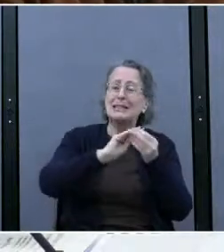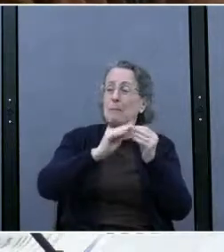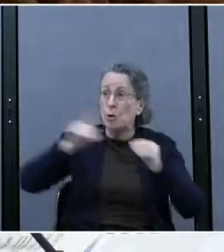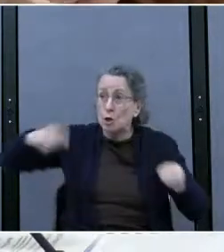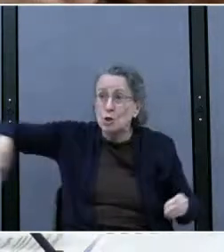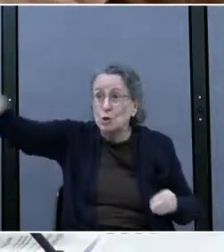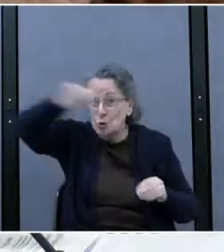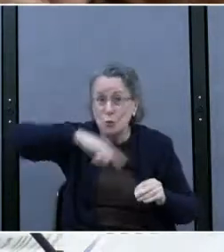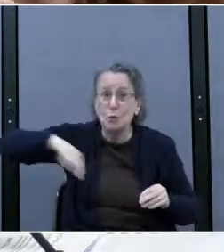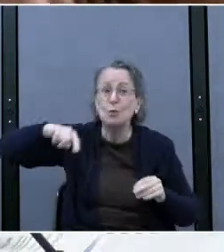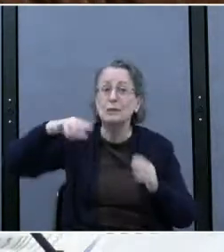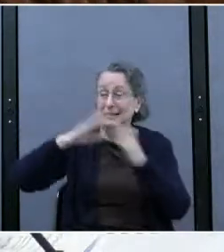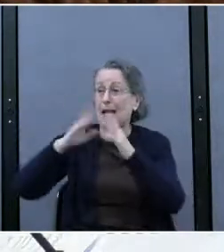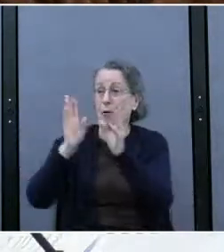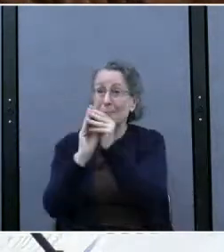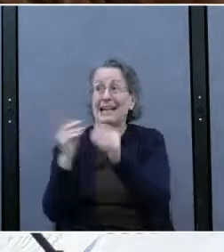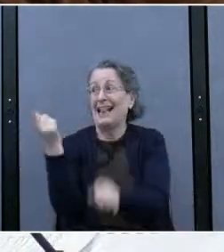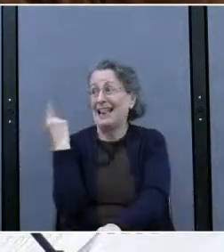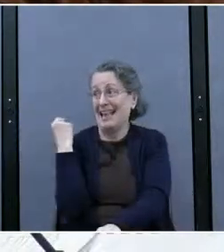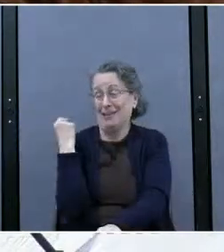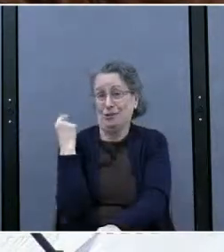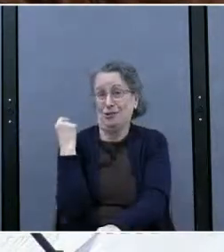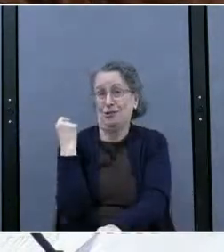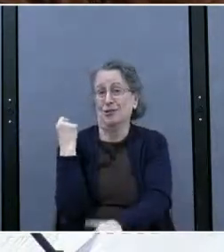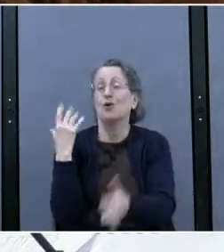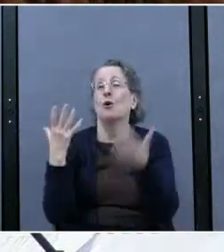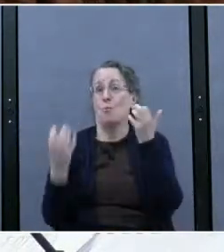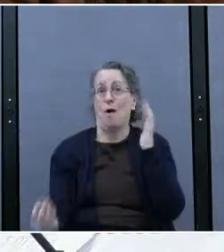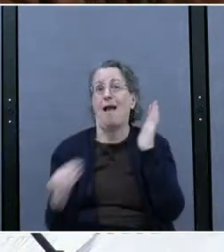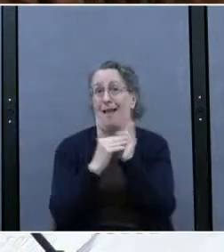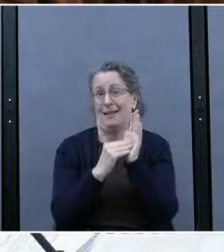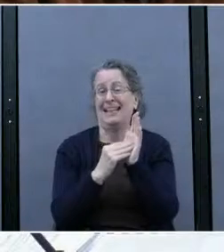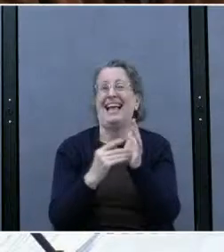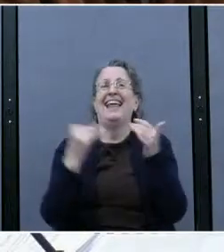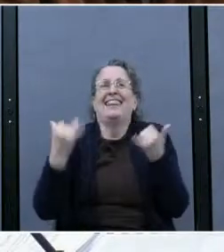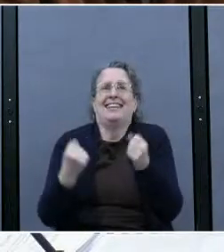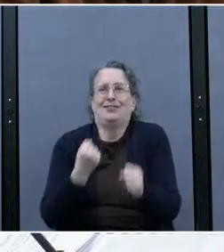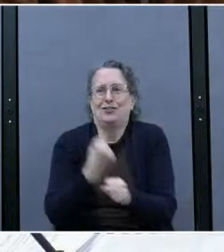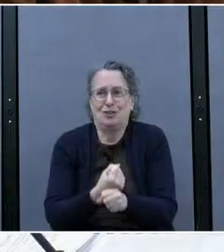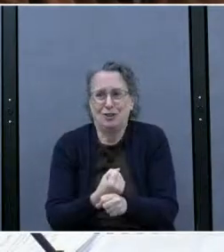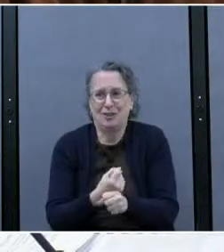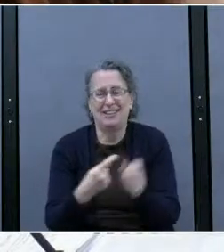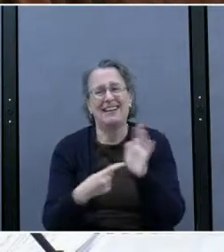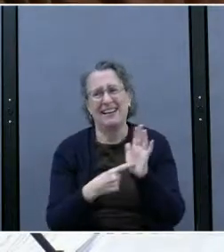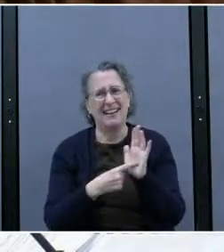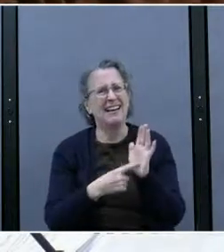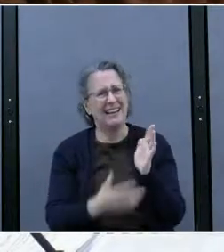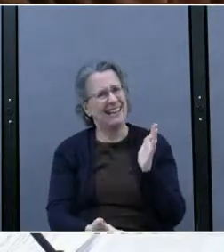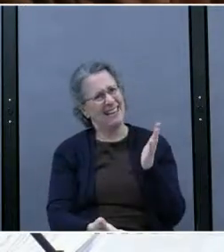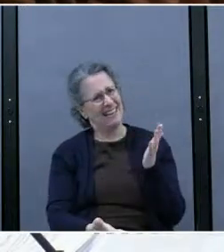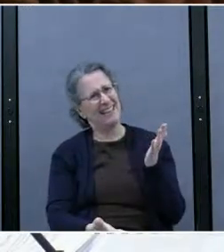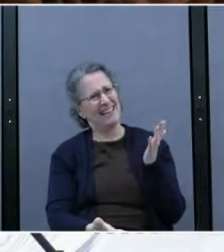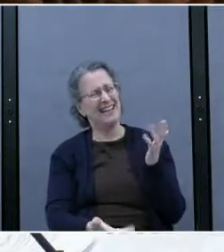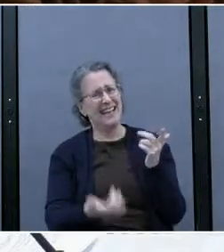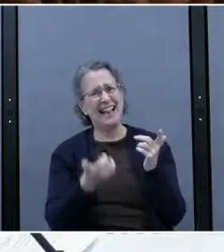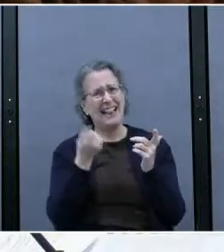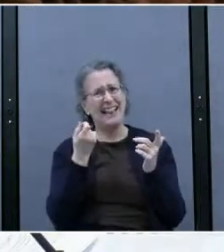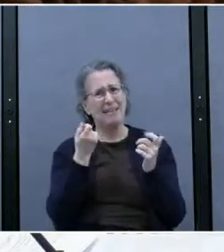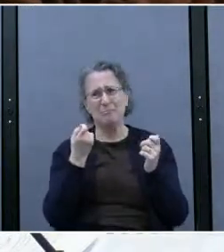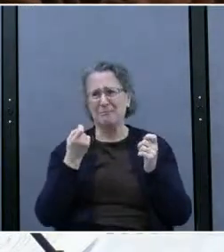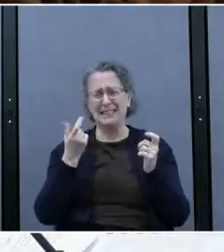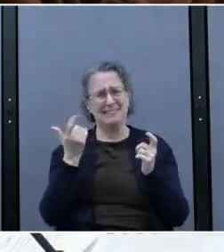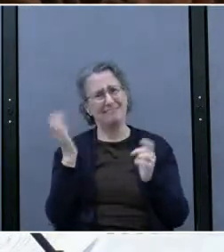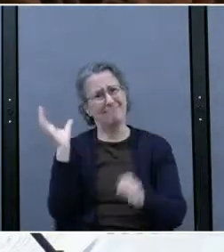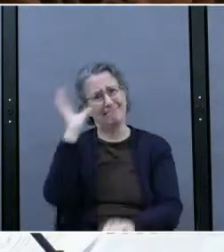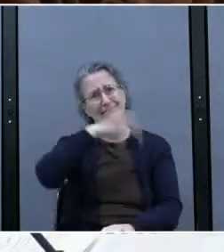you responsible for this year. So my point is just that this is a very convoluted way that the select